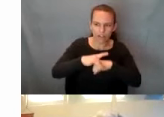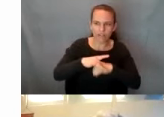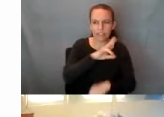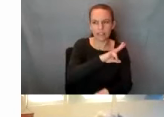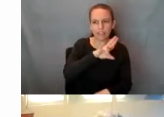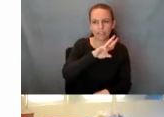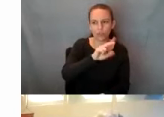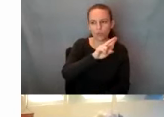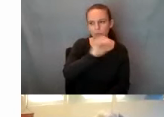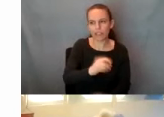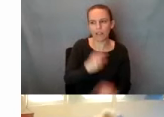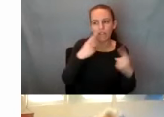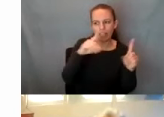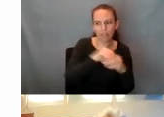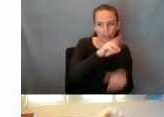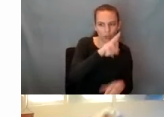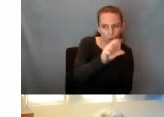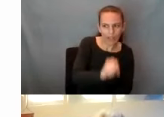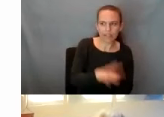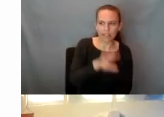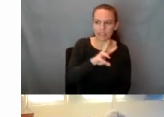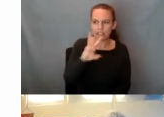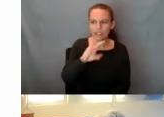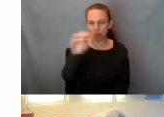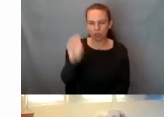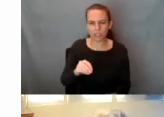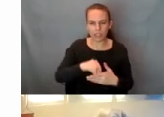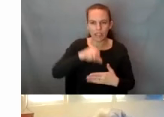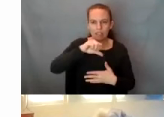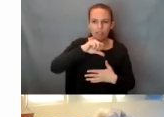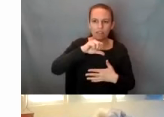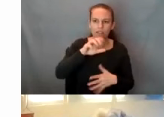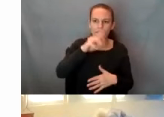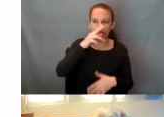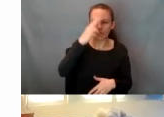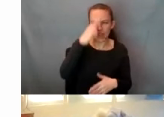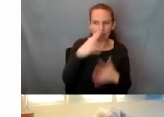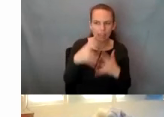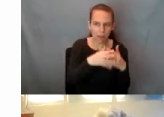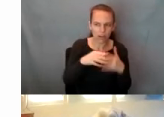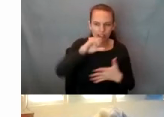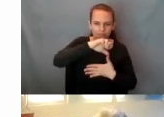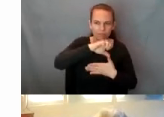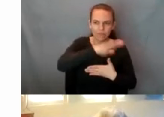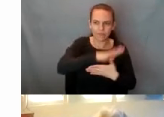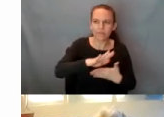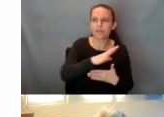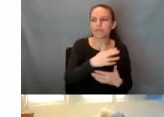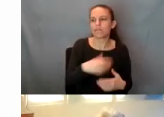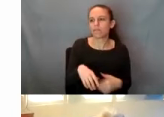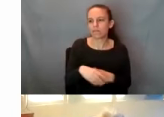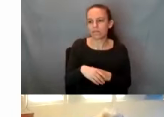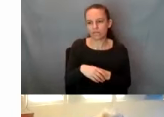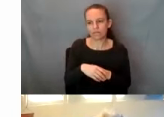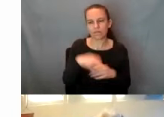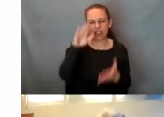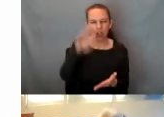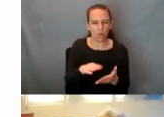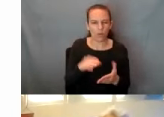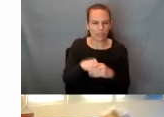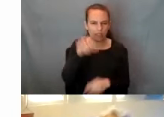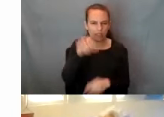in Latin America, 57% in South Africa. So in summary, vaccine development